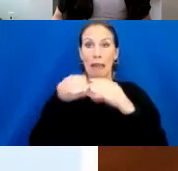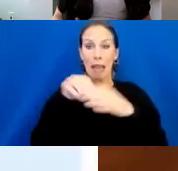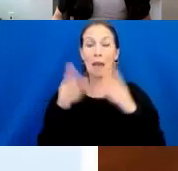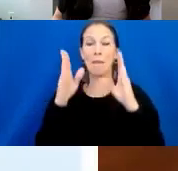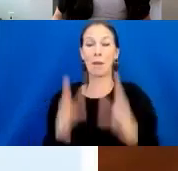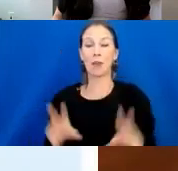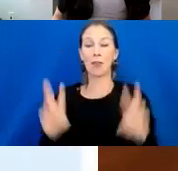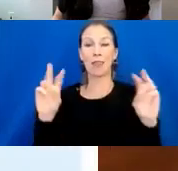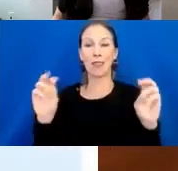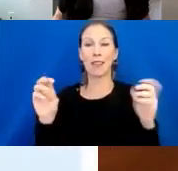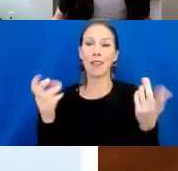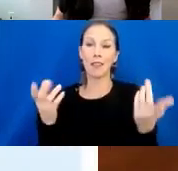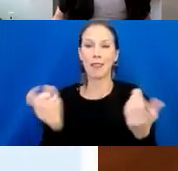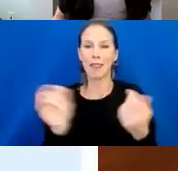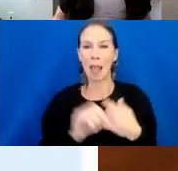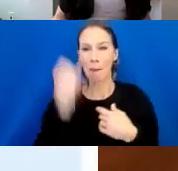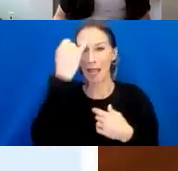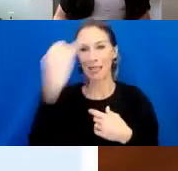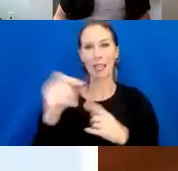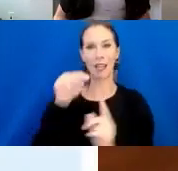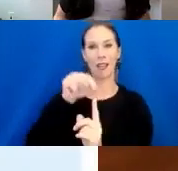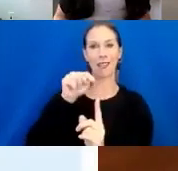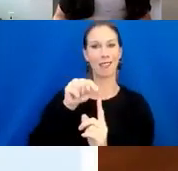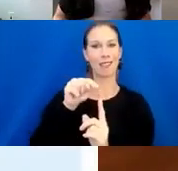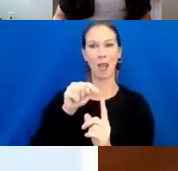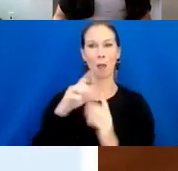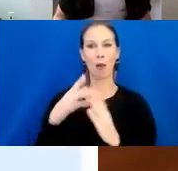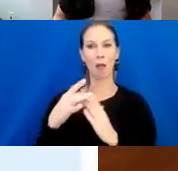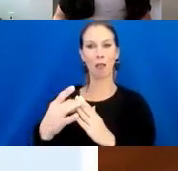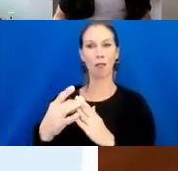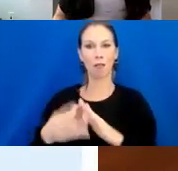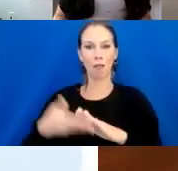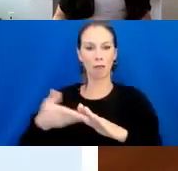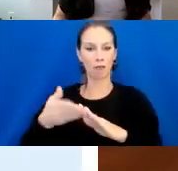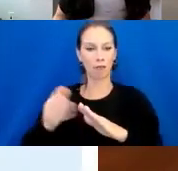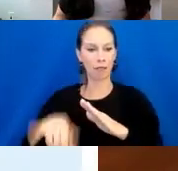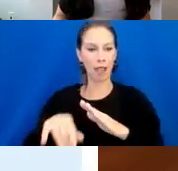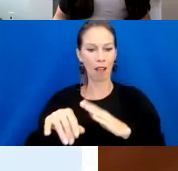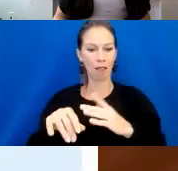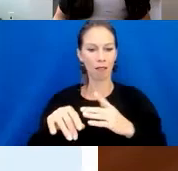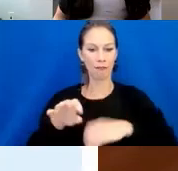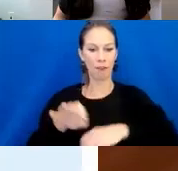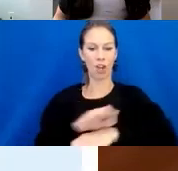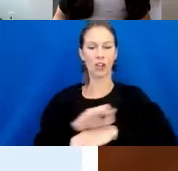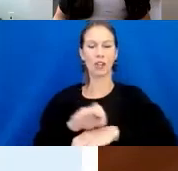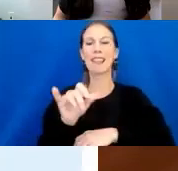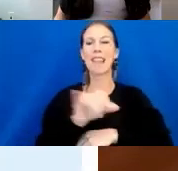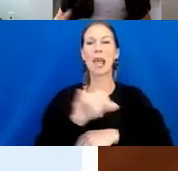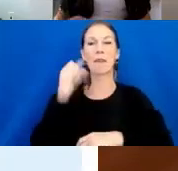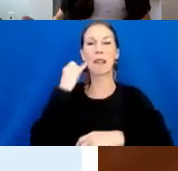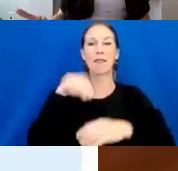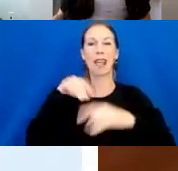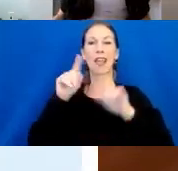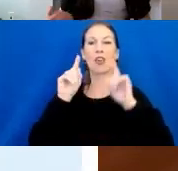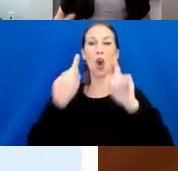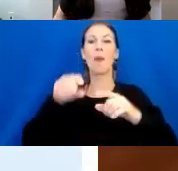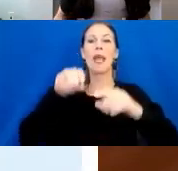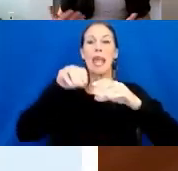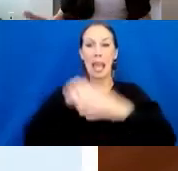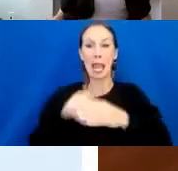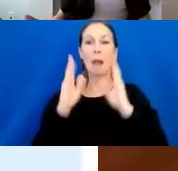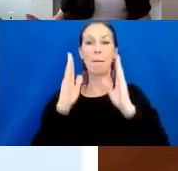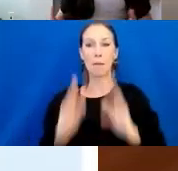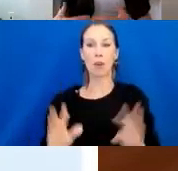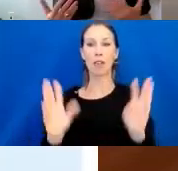will execute that function just as they would in a place-based meeting. In a poster session, there